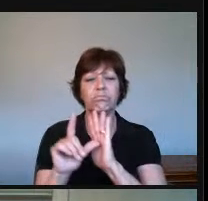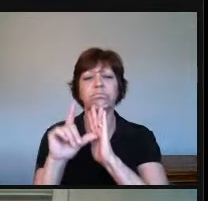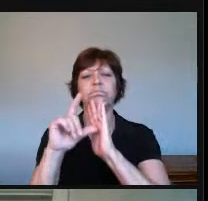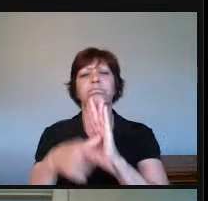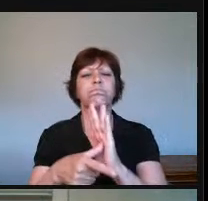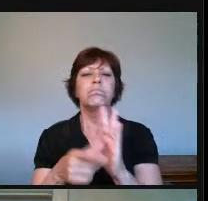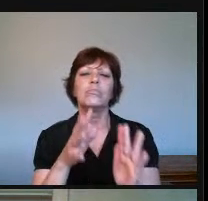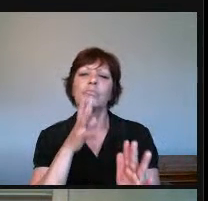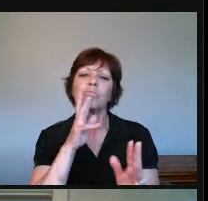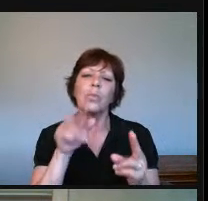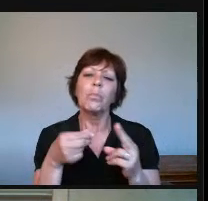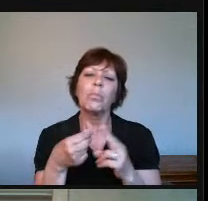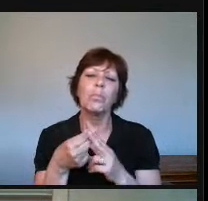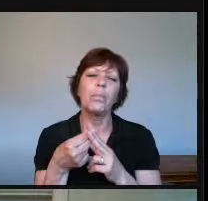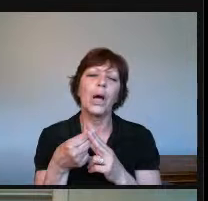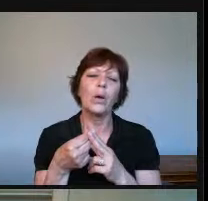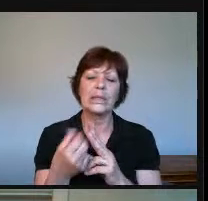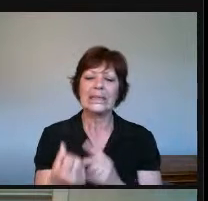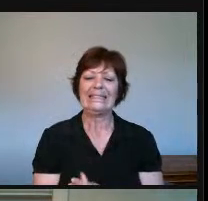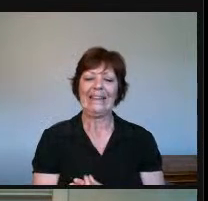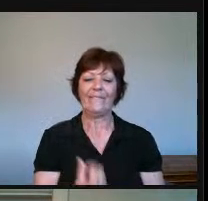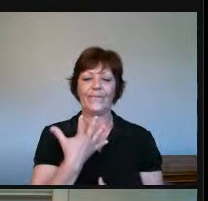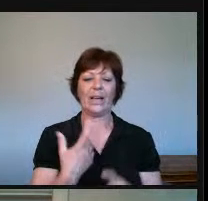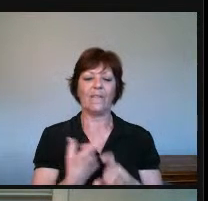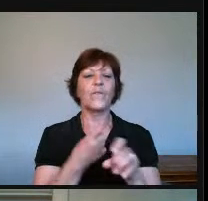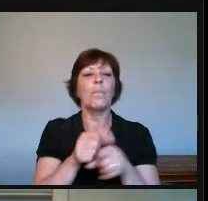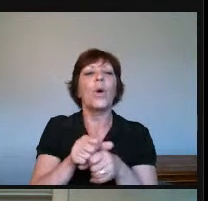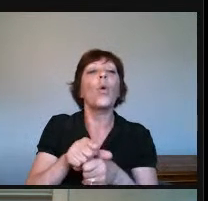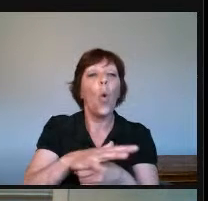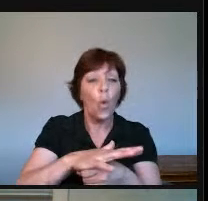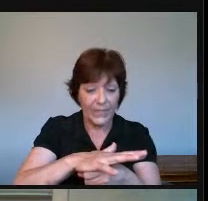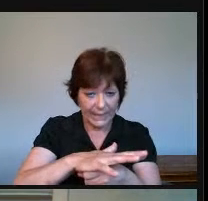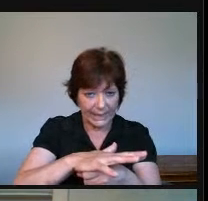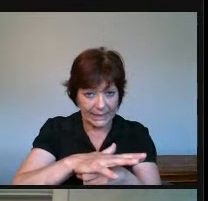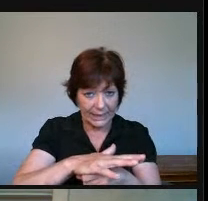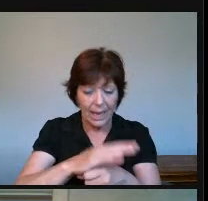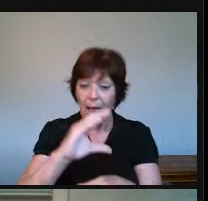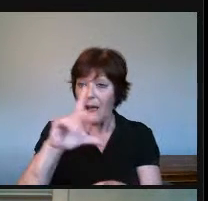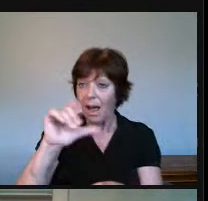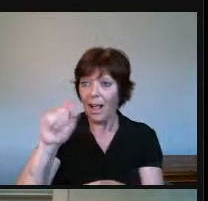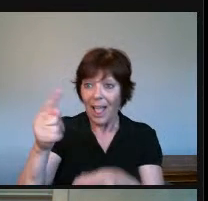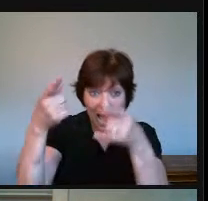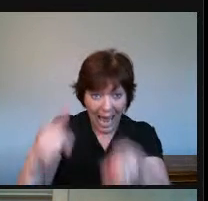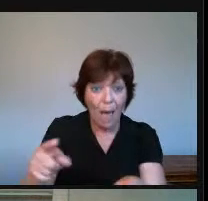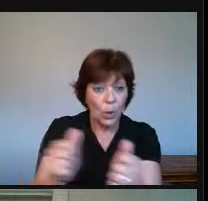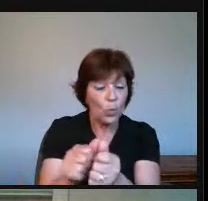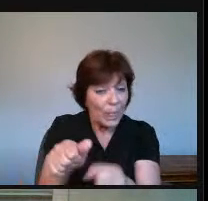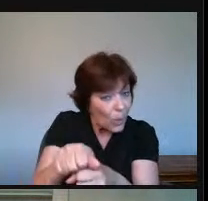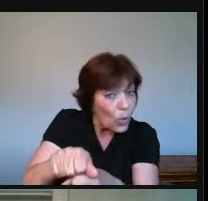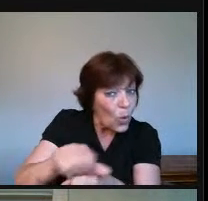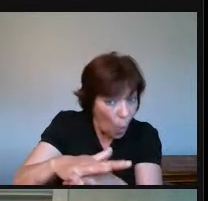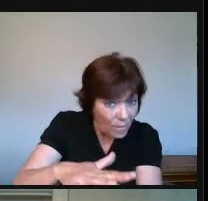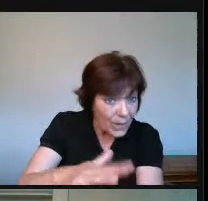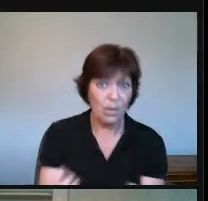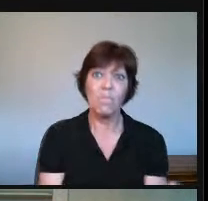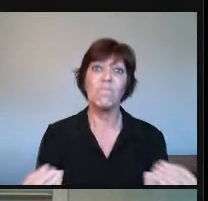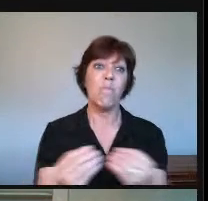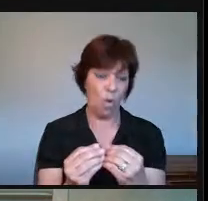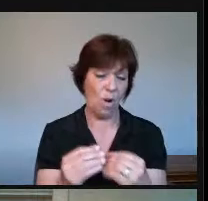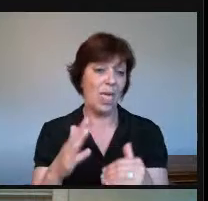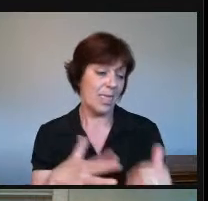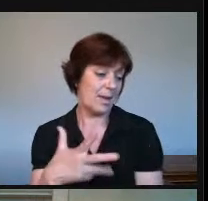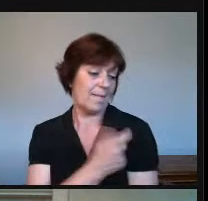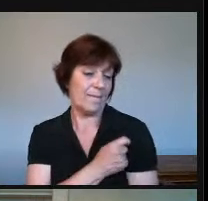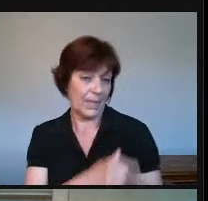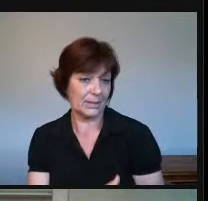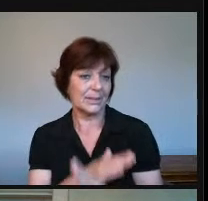talk a little bit about side effects from COVID, and the rate of clotting is much higher with a COVID infection. I